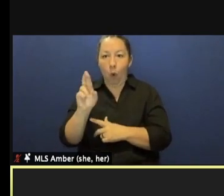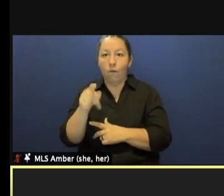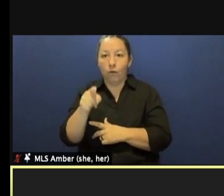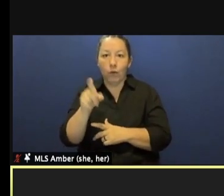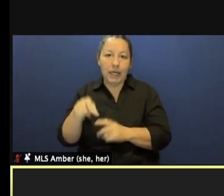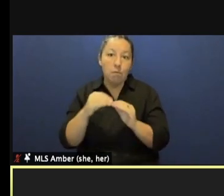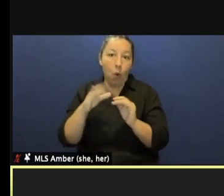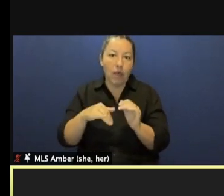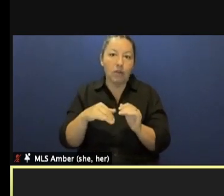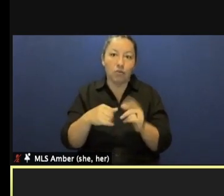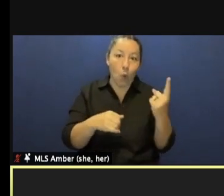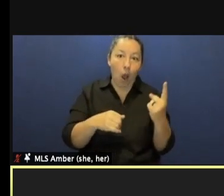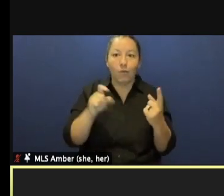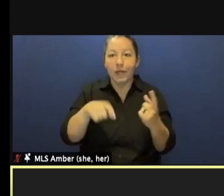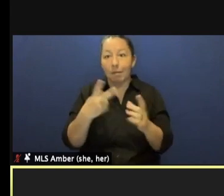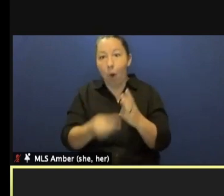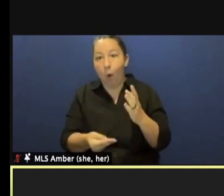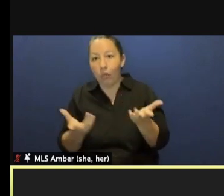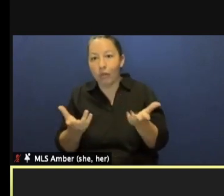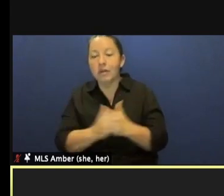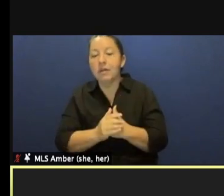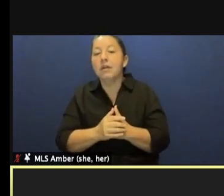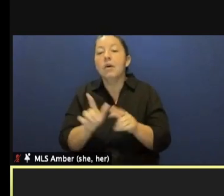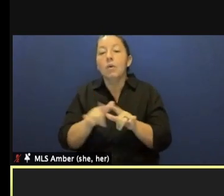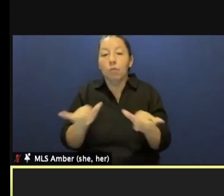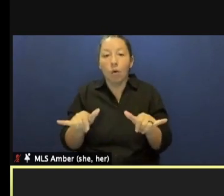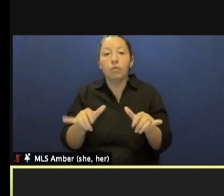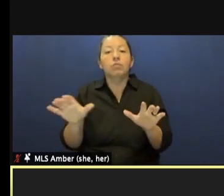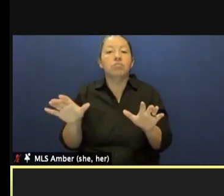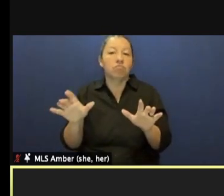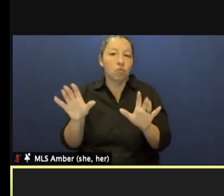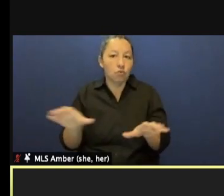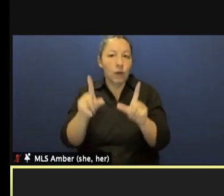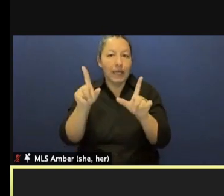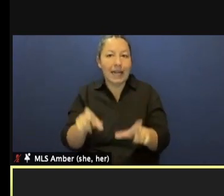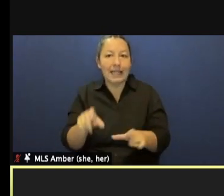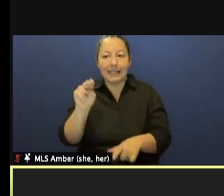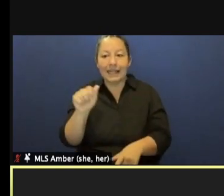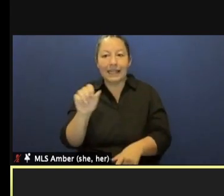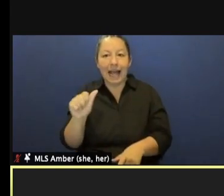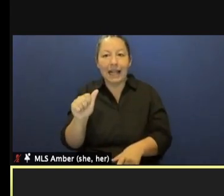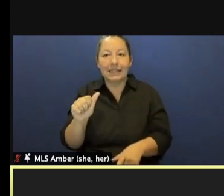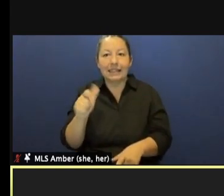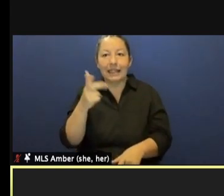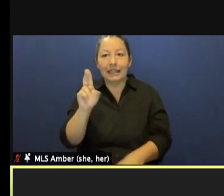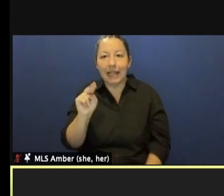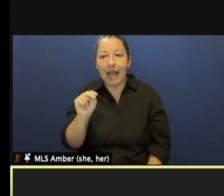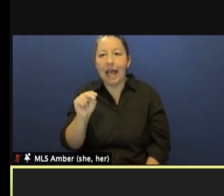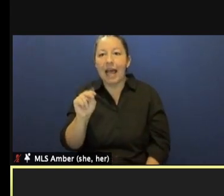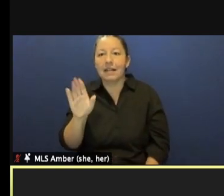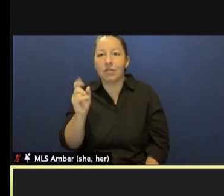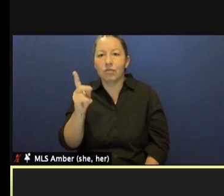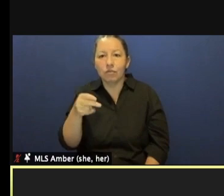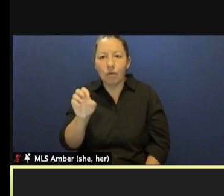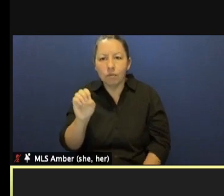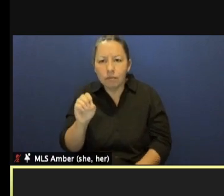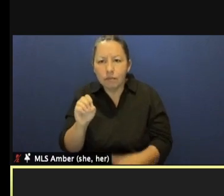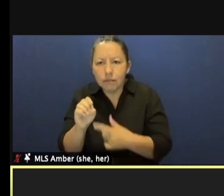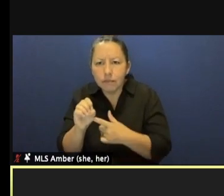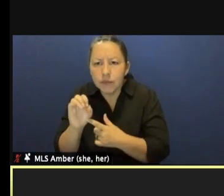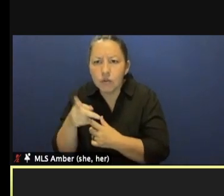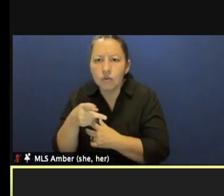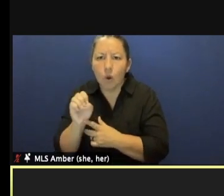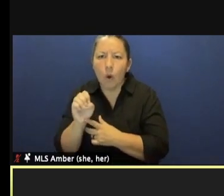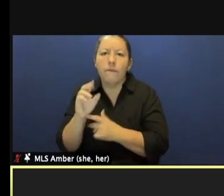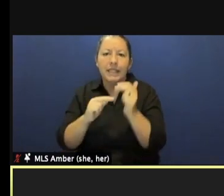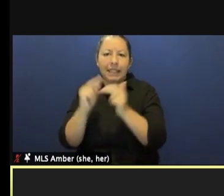in. We're also doing testing out at NASA Glenn at their slope facility. The top left corner there, you see a grill in the